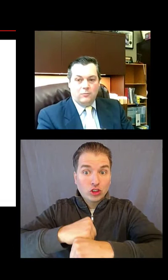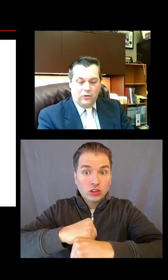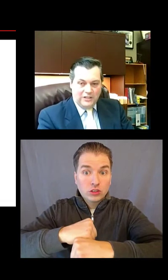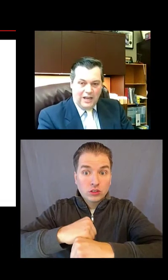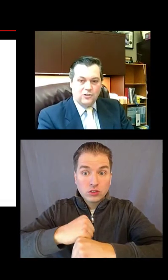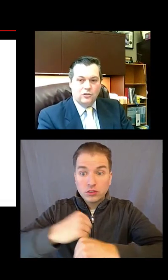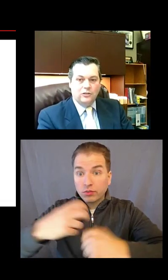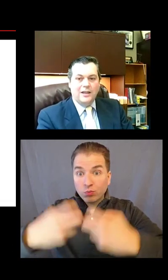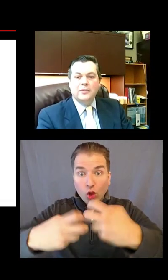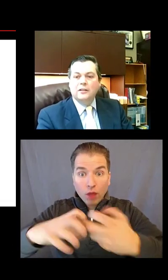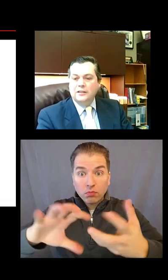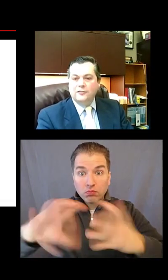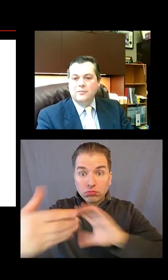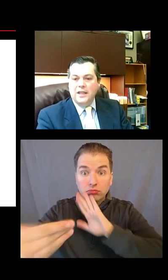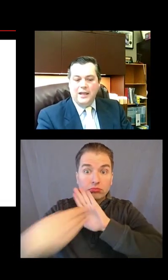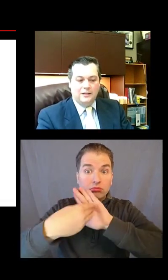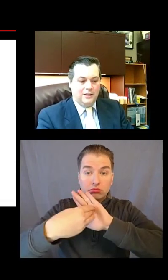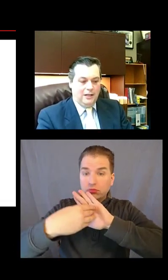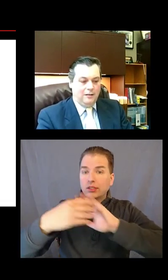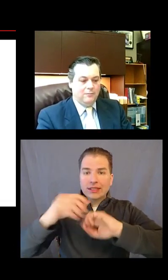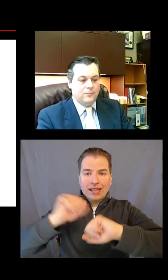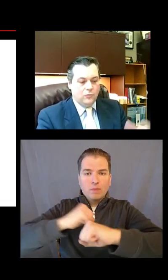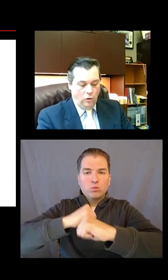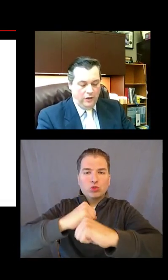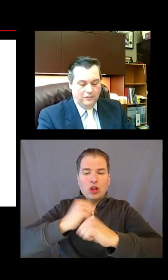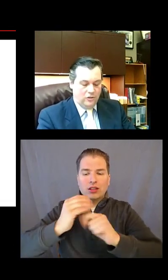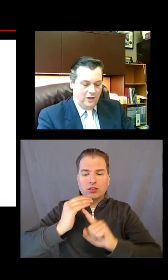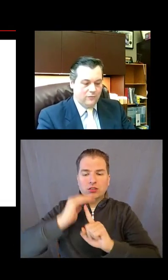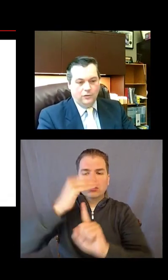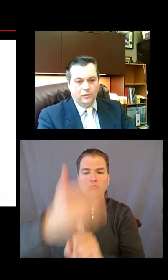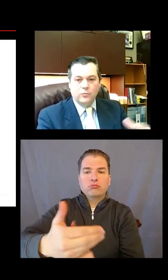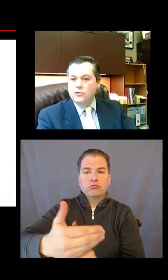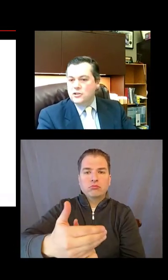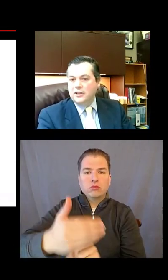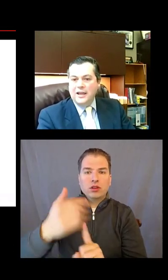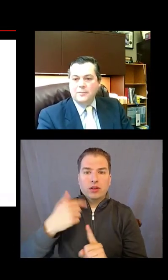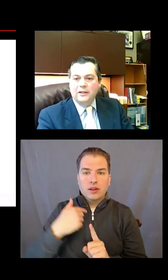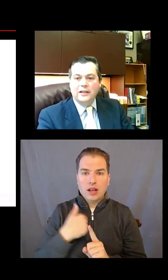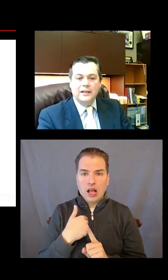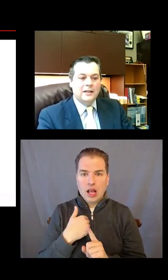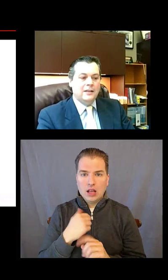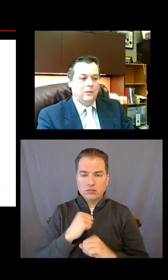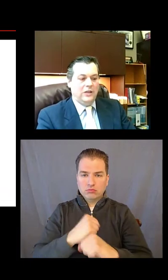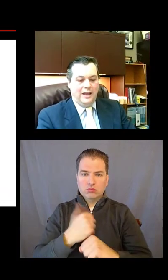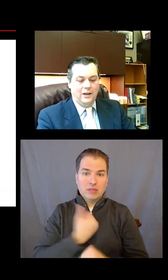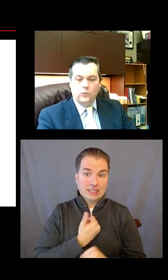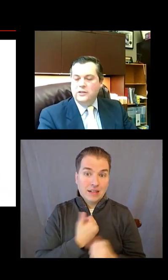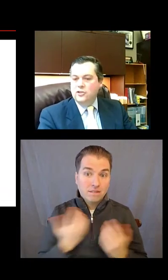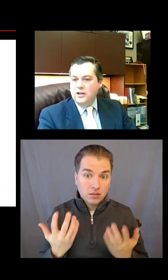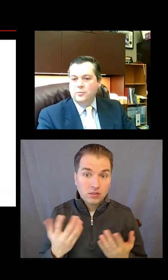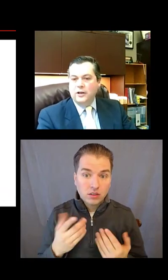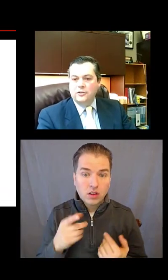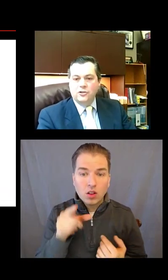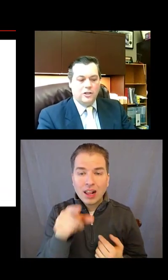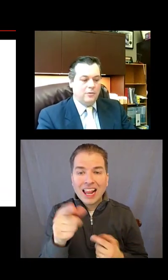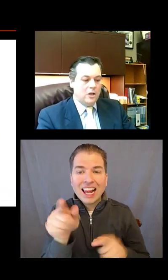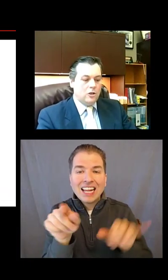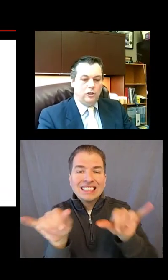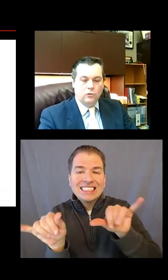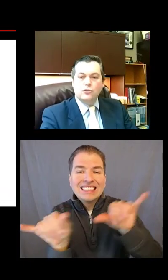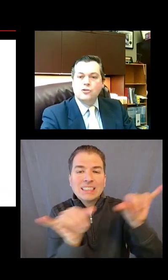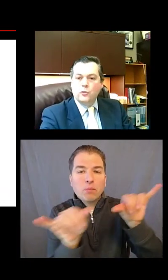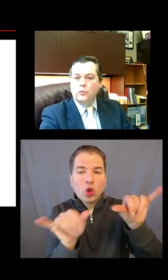also protect your liability from that joint and several or personal liability that we got with the general